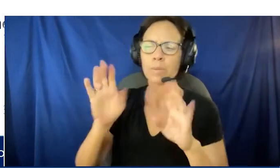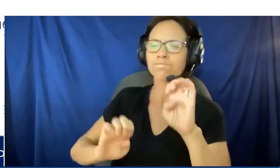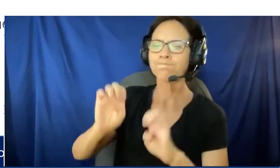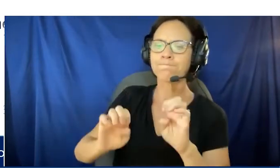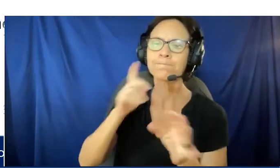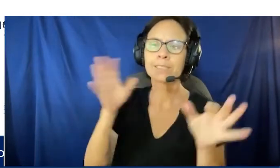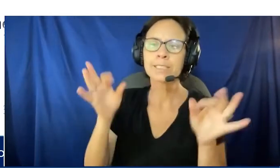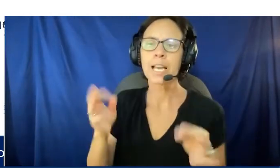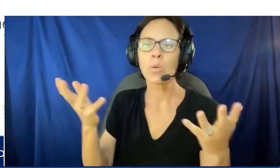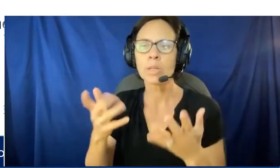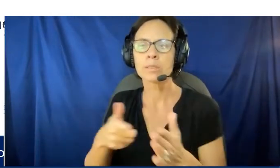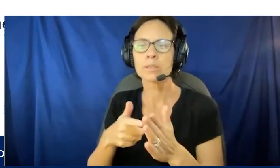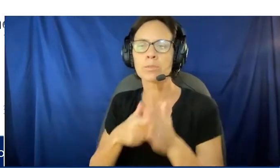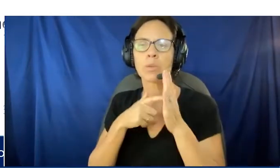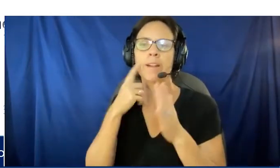vehicle modification?